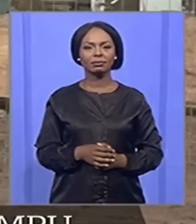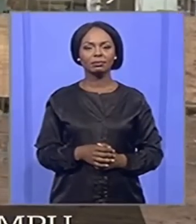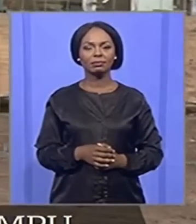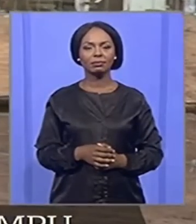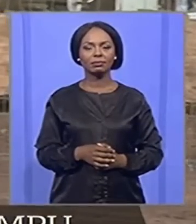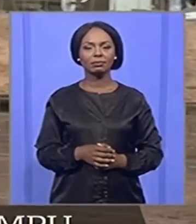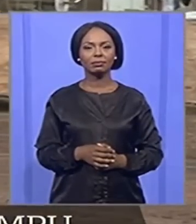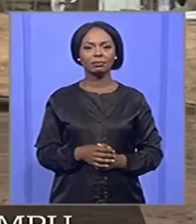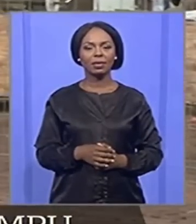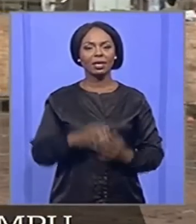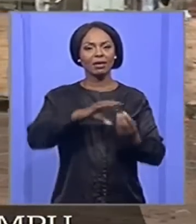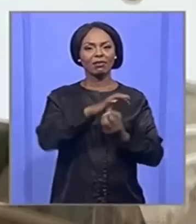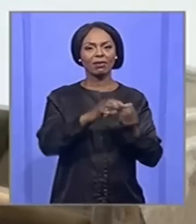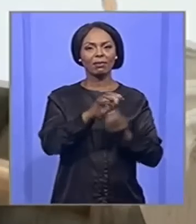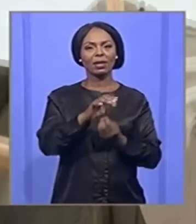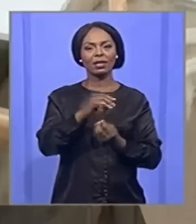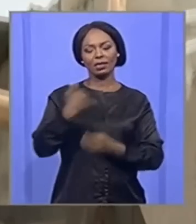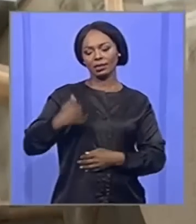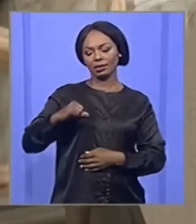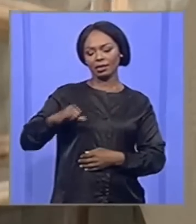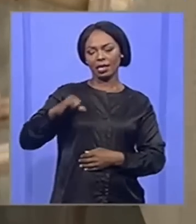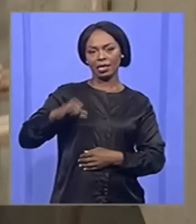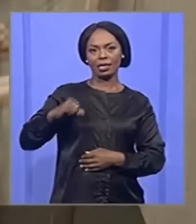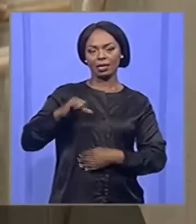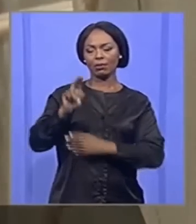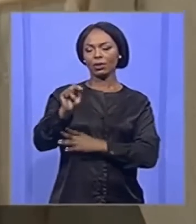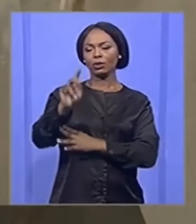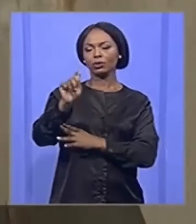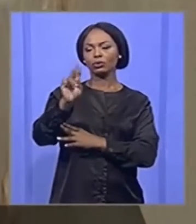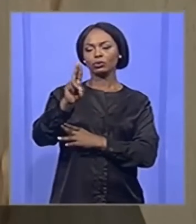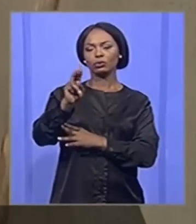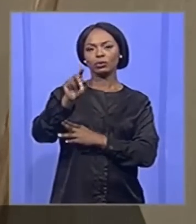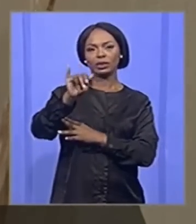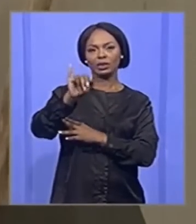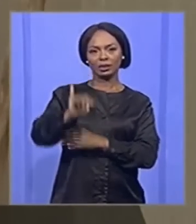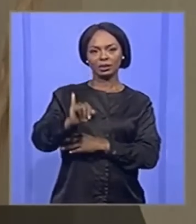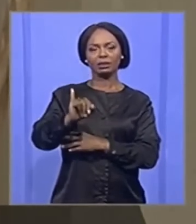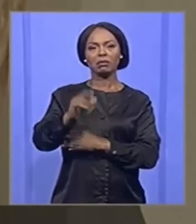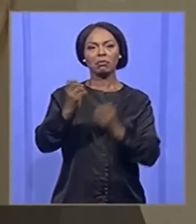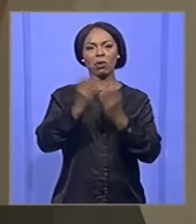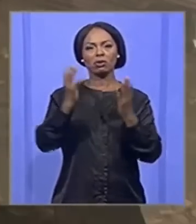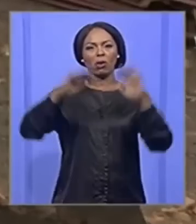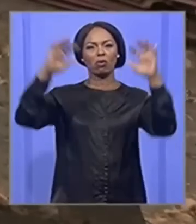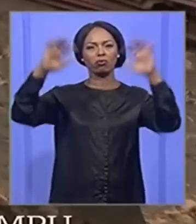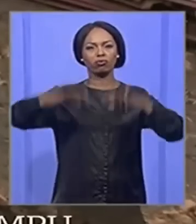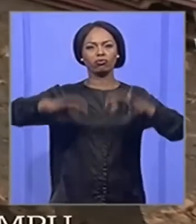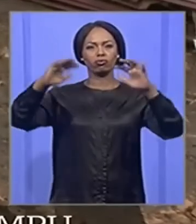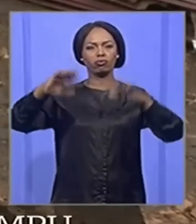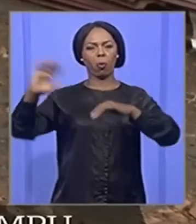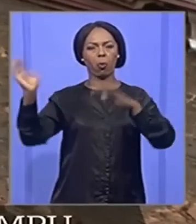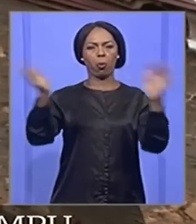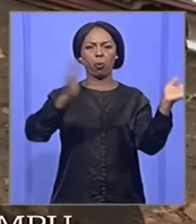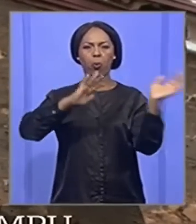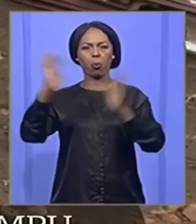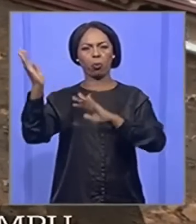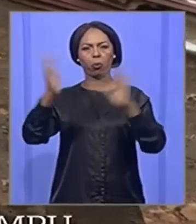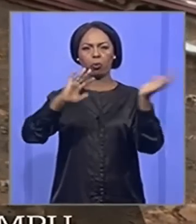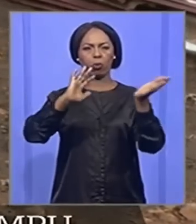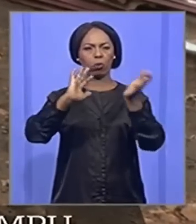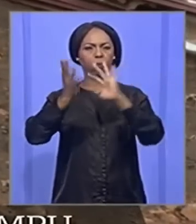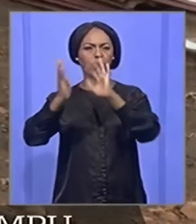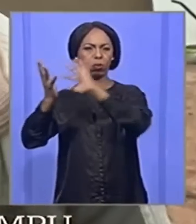Ba lelapa la Ntuli ba setse ba itlhophile ka morao re sefefo se matla se thefule dibaka tse ngatanyana tsa Mpumalanga. Indlamile imele